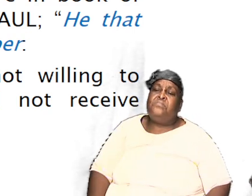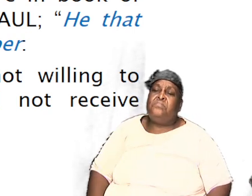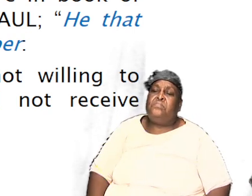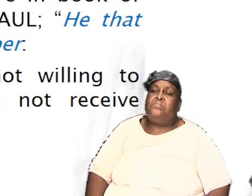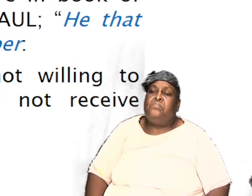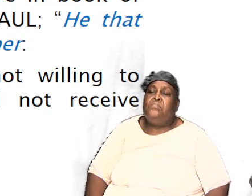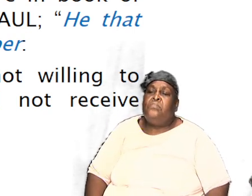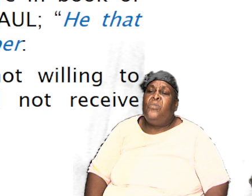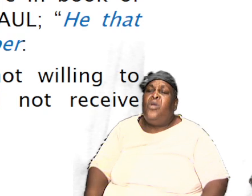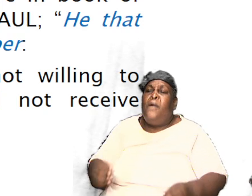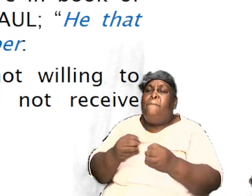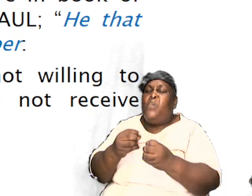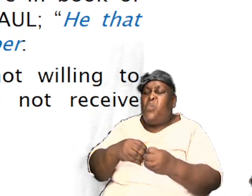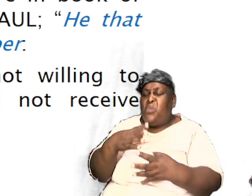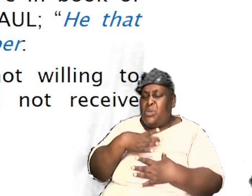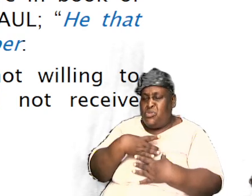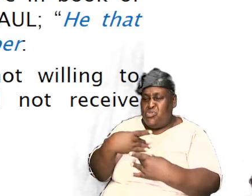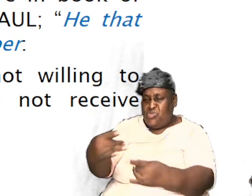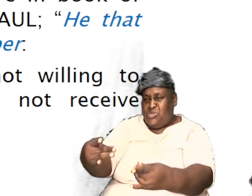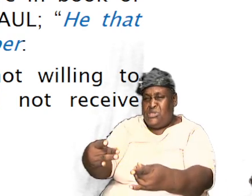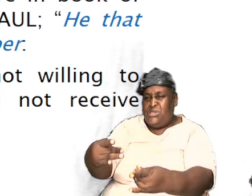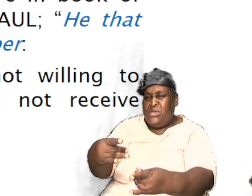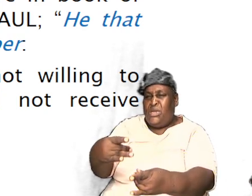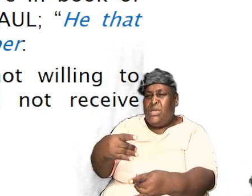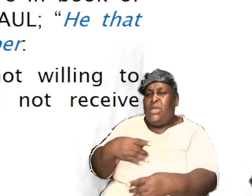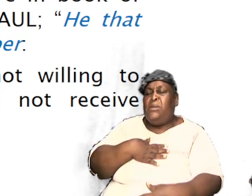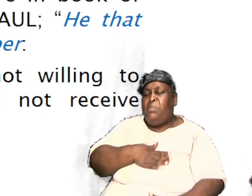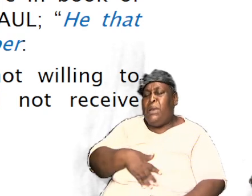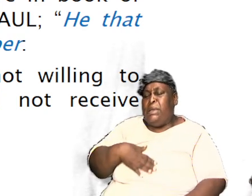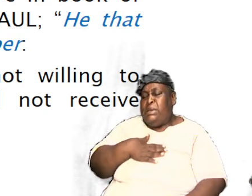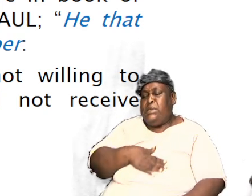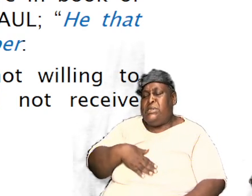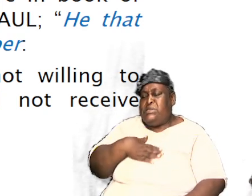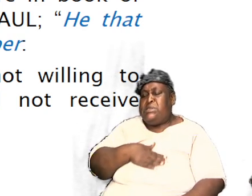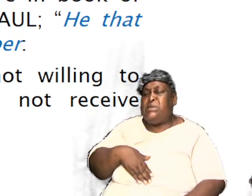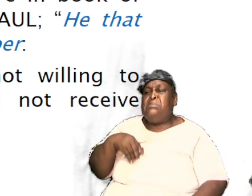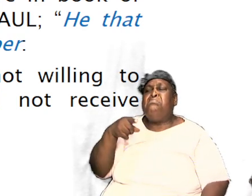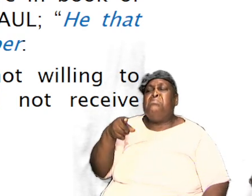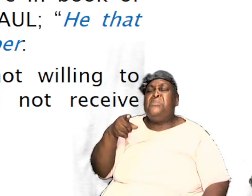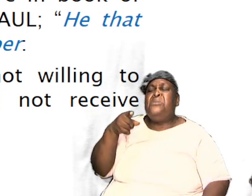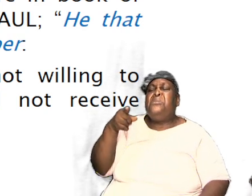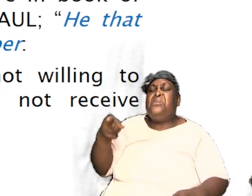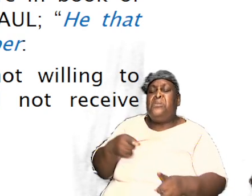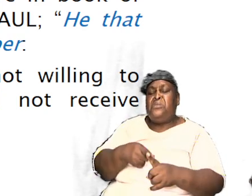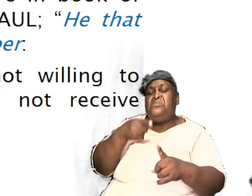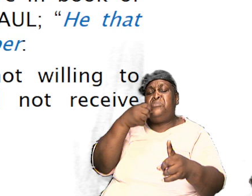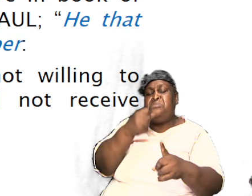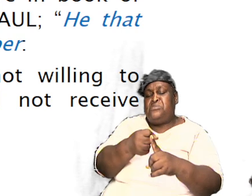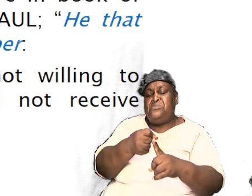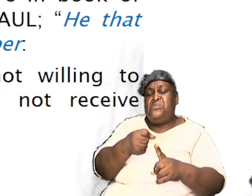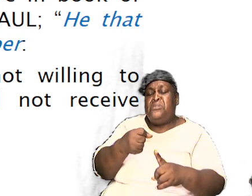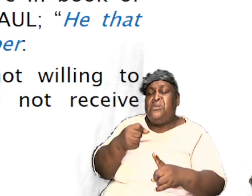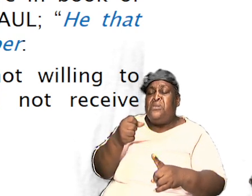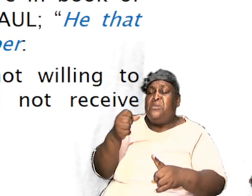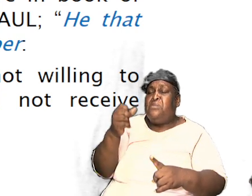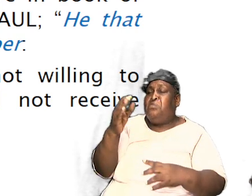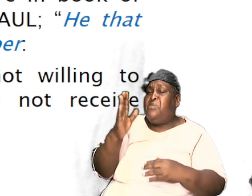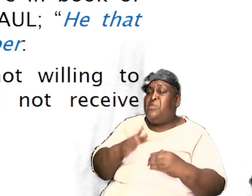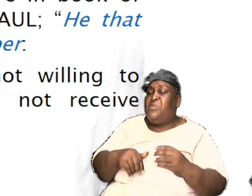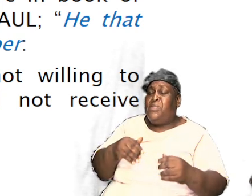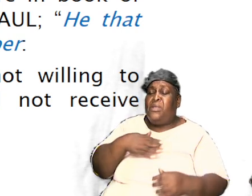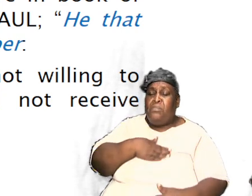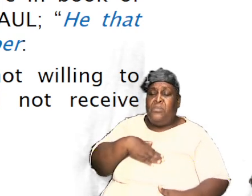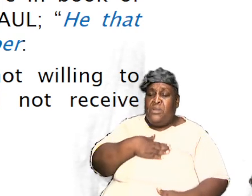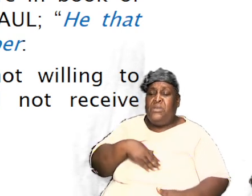But he was more interested in pleasing himself than pleasing